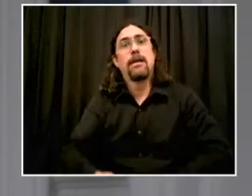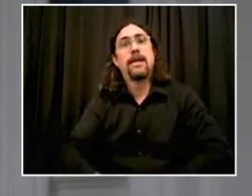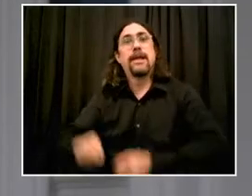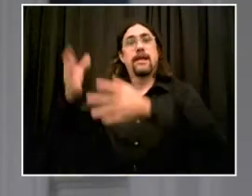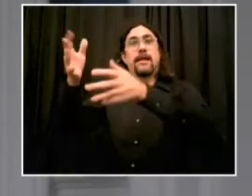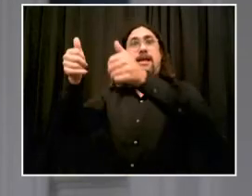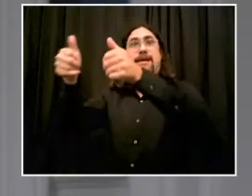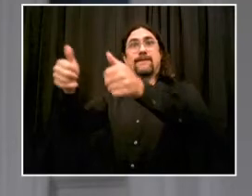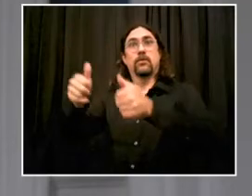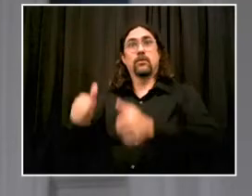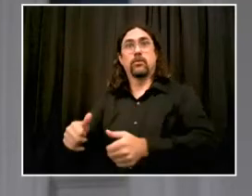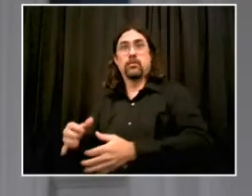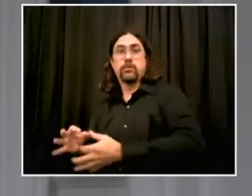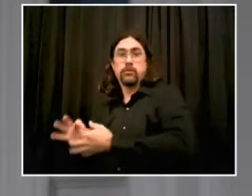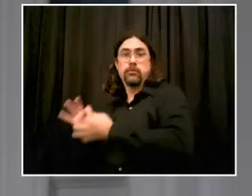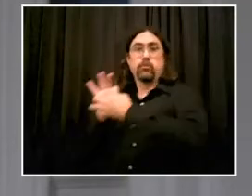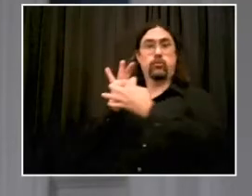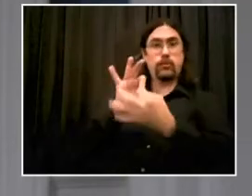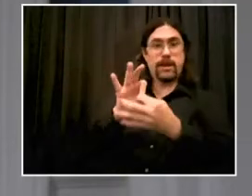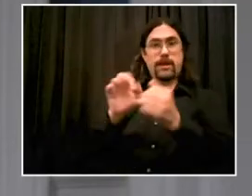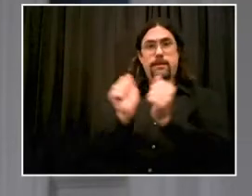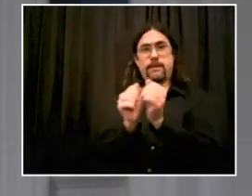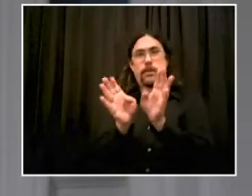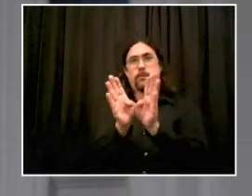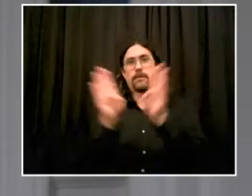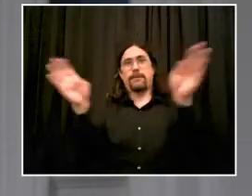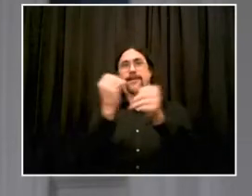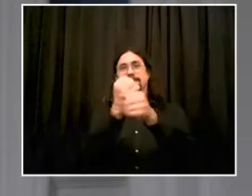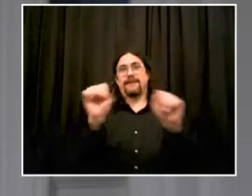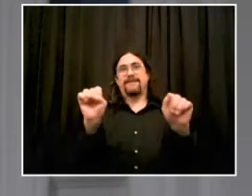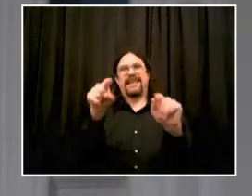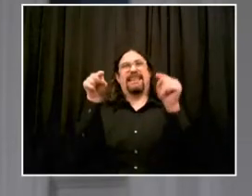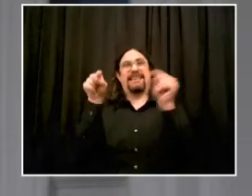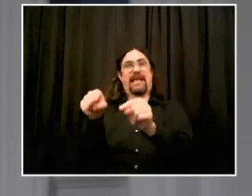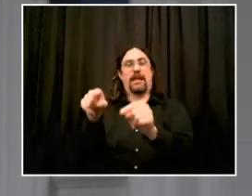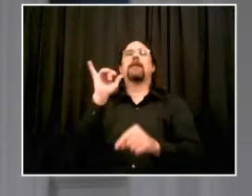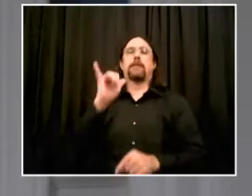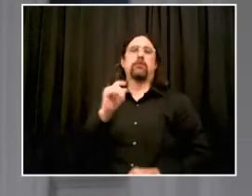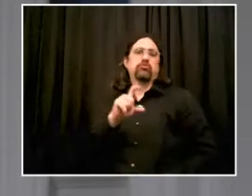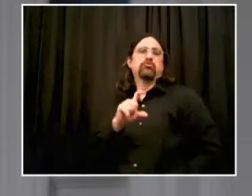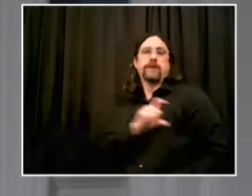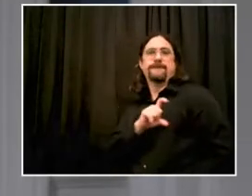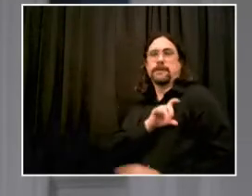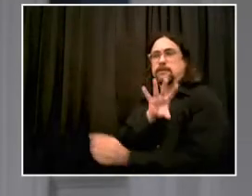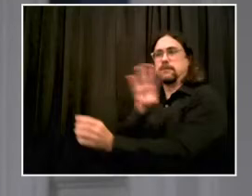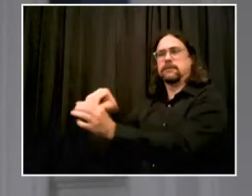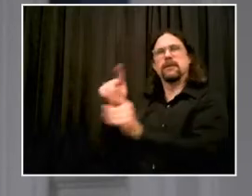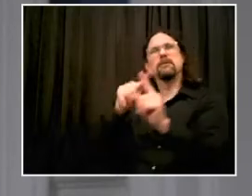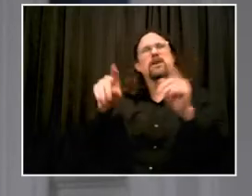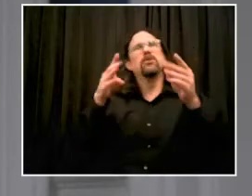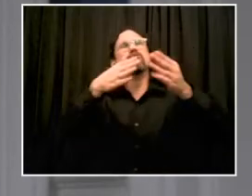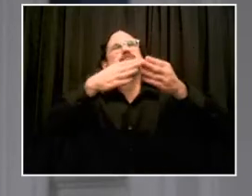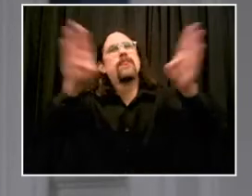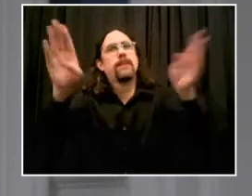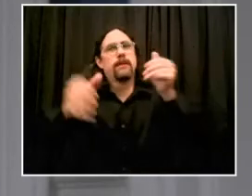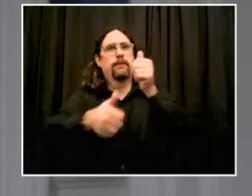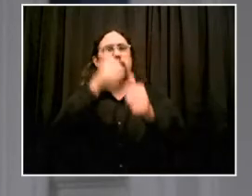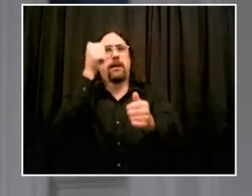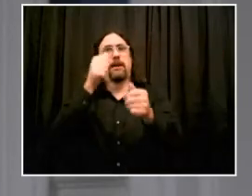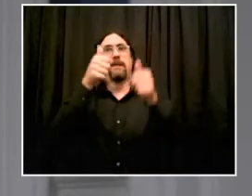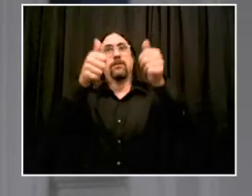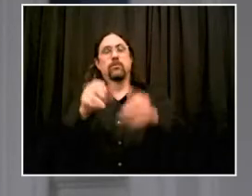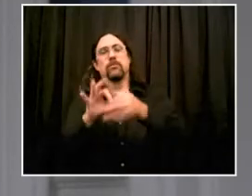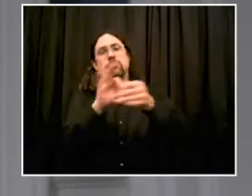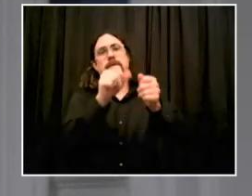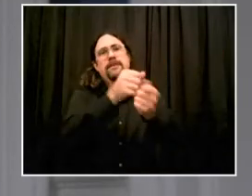to all the issues related to COVID-19. The sheriff or the marshal is at the very end of the process. Talking to me